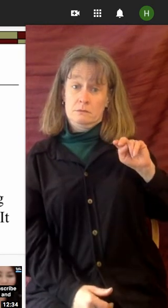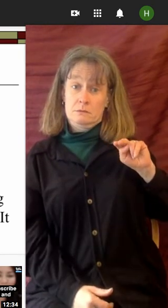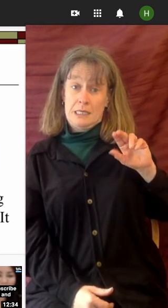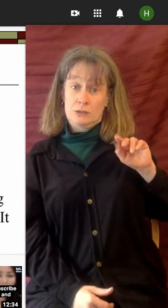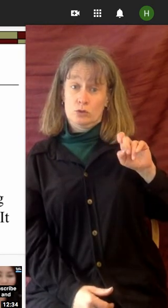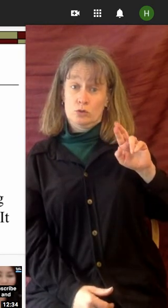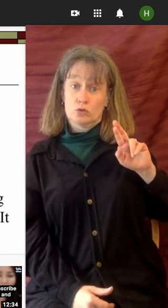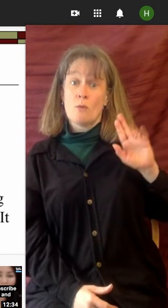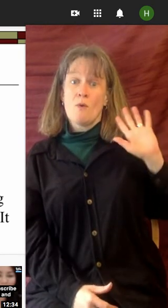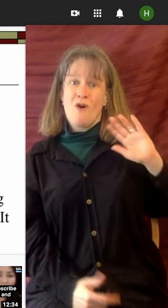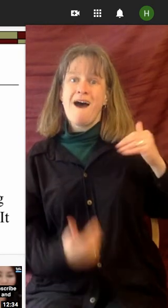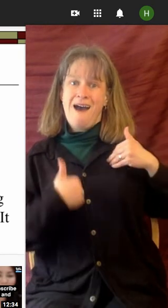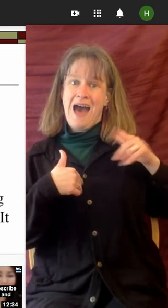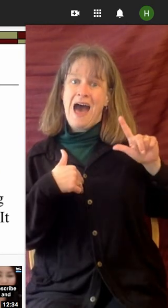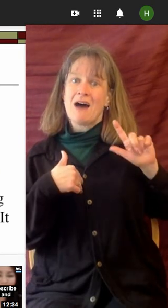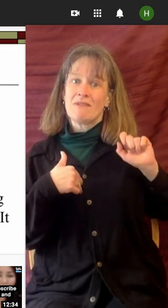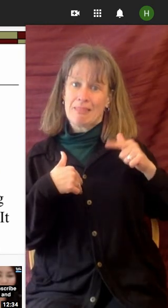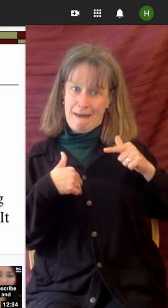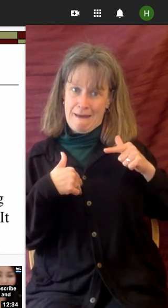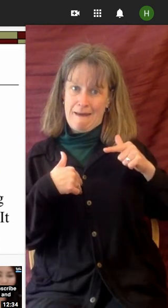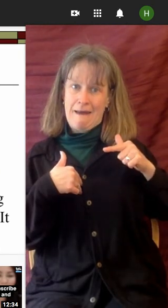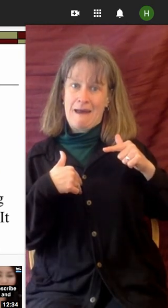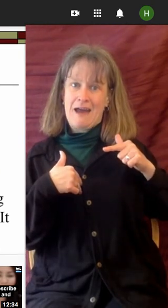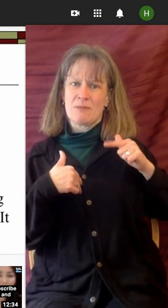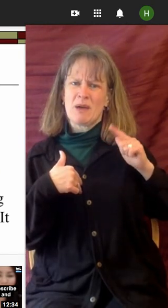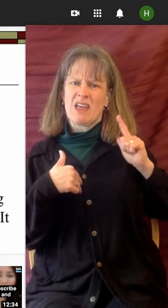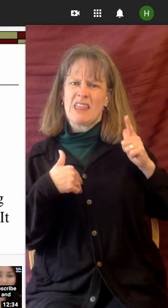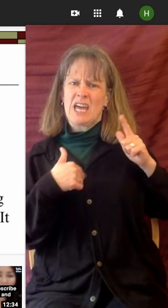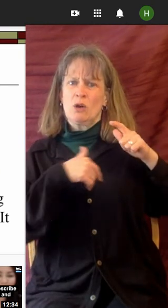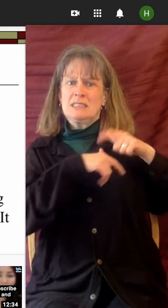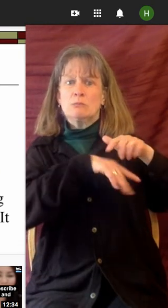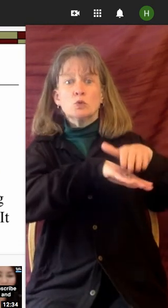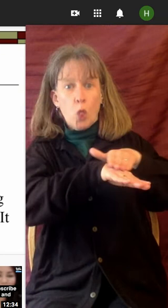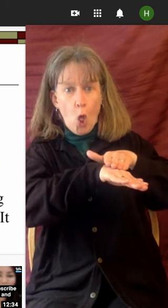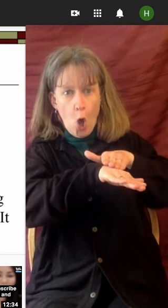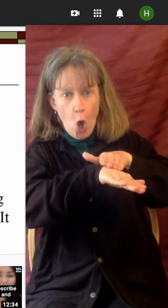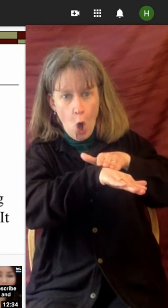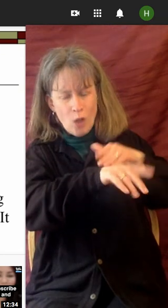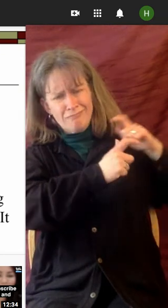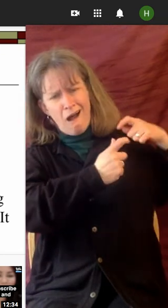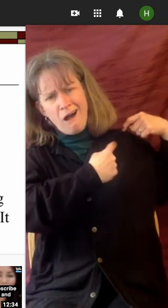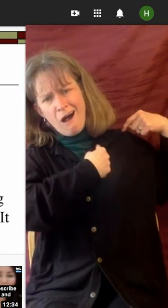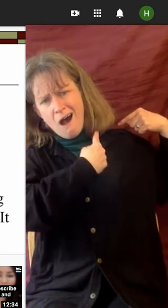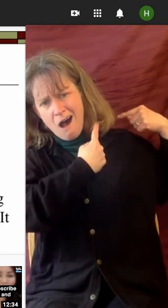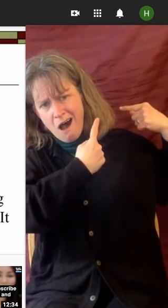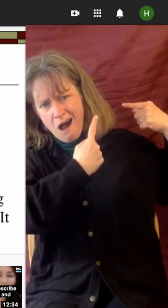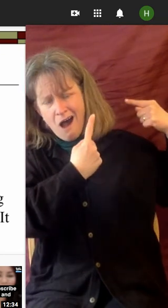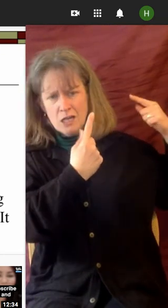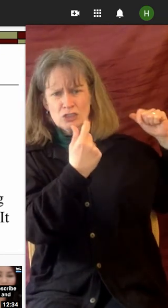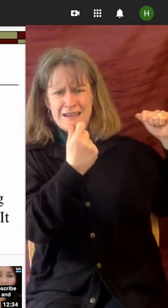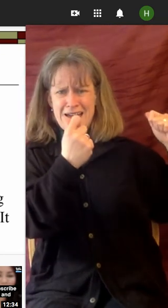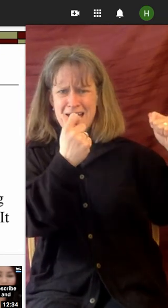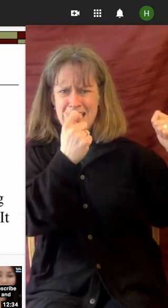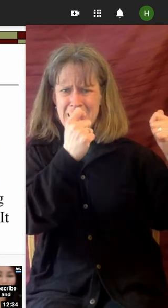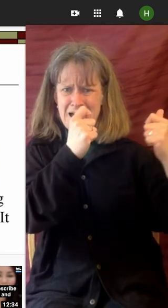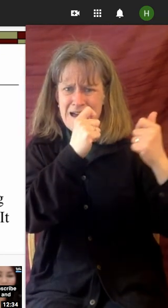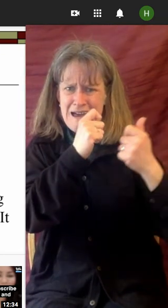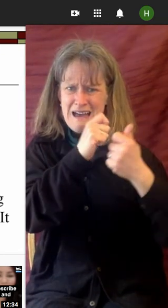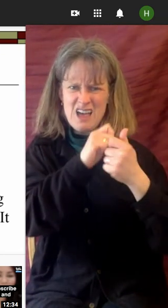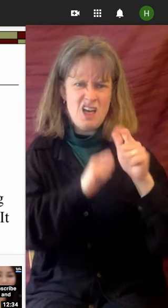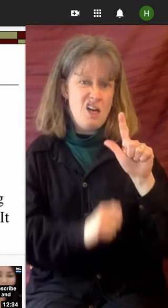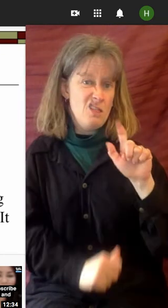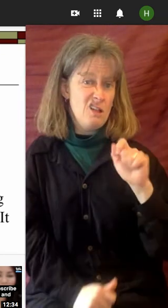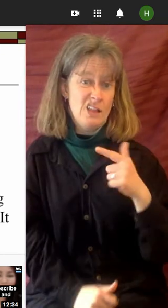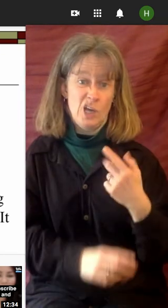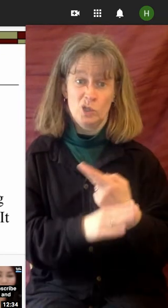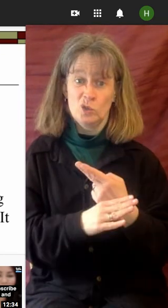it changed, and so that the leg bones got smaller and smaller until they are just so